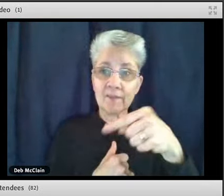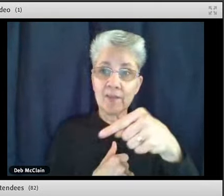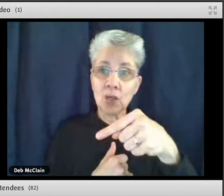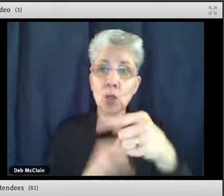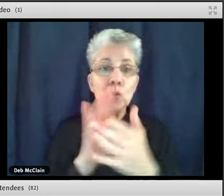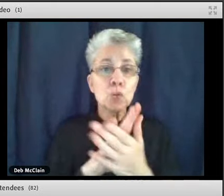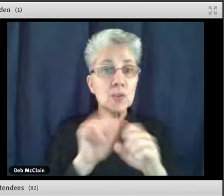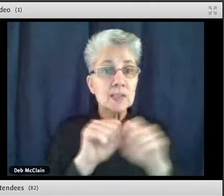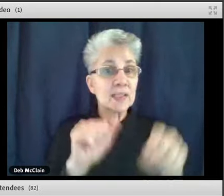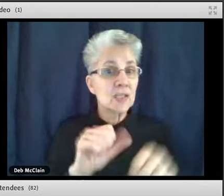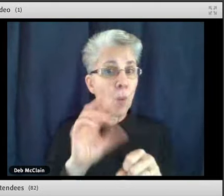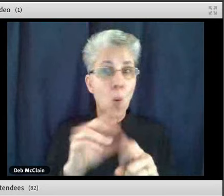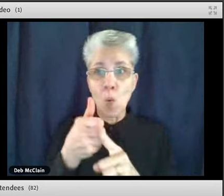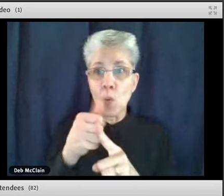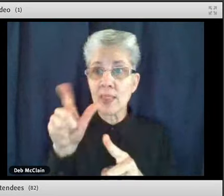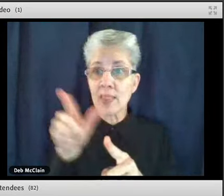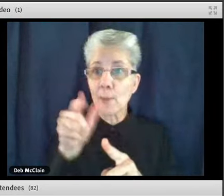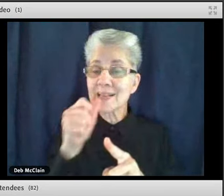putting out information.